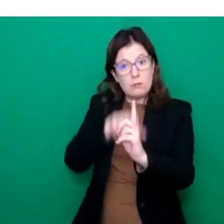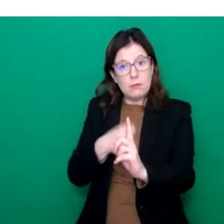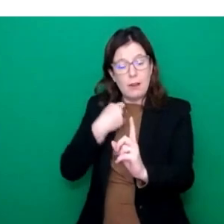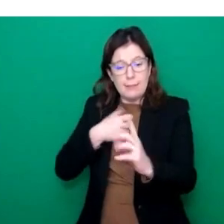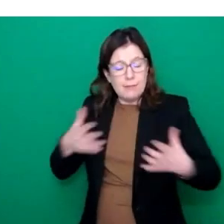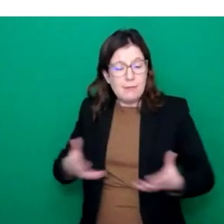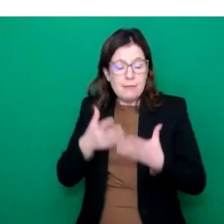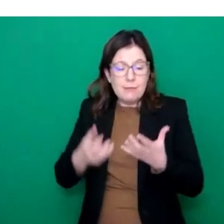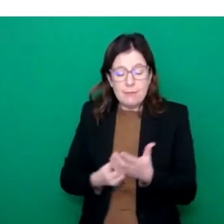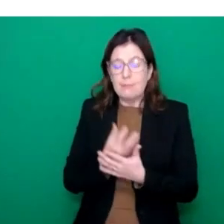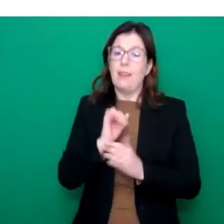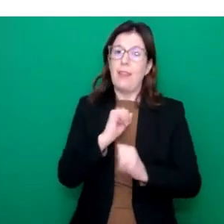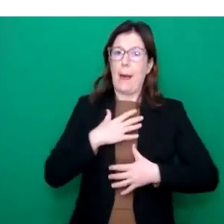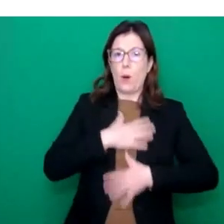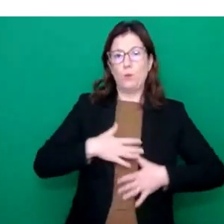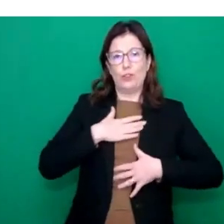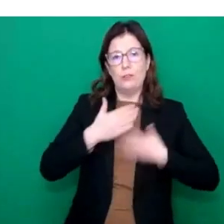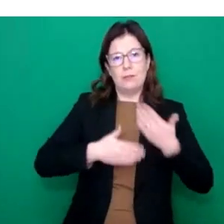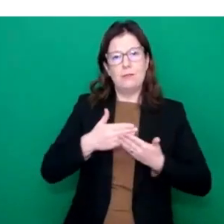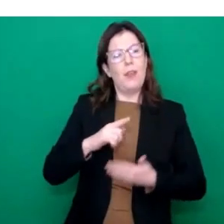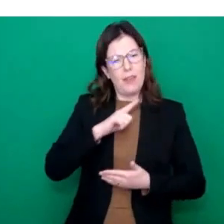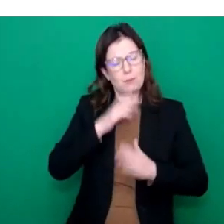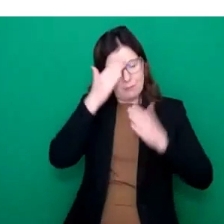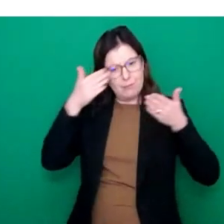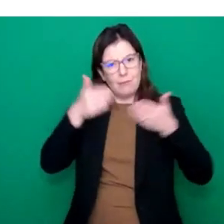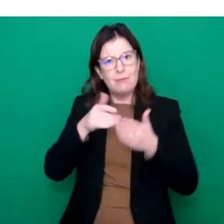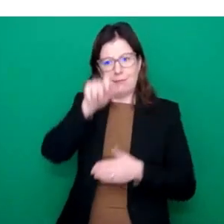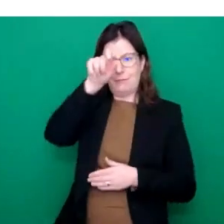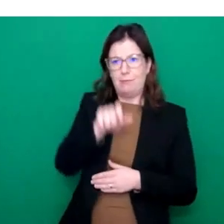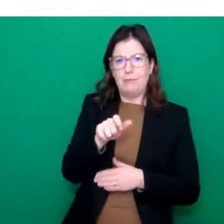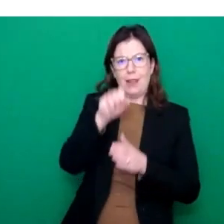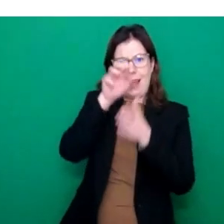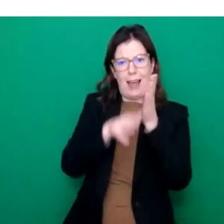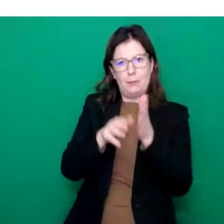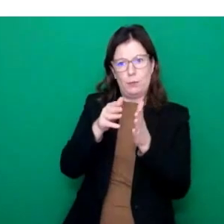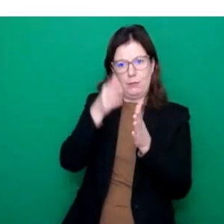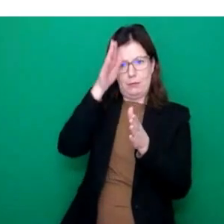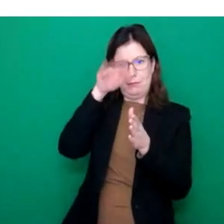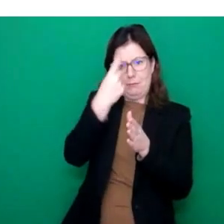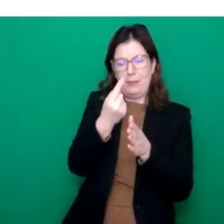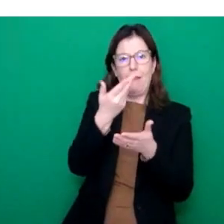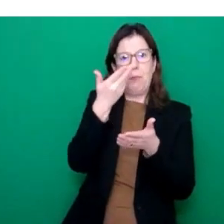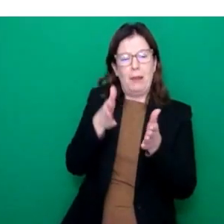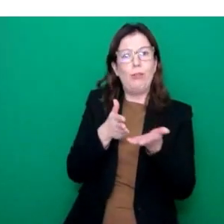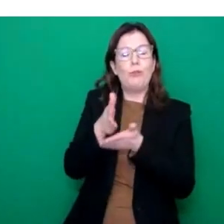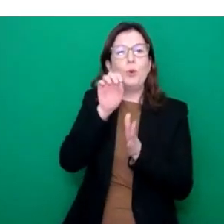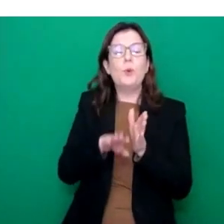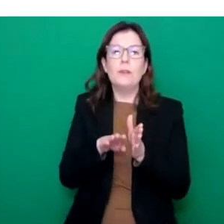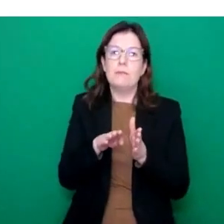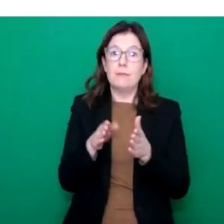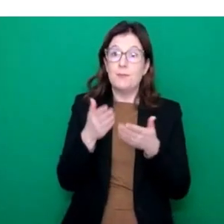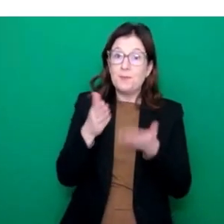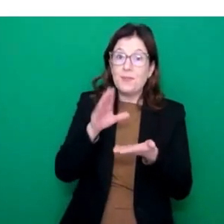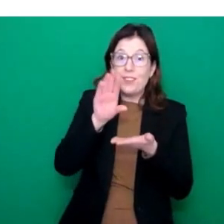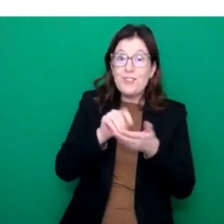own emotional journey. So it feels really important we start and finish with our expert by experience. And so now it's over to the recording, and you'll see